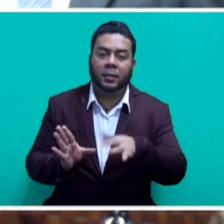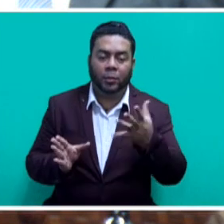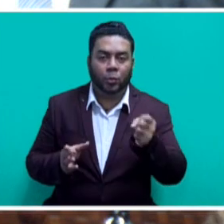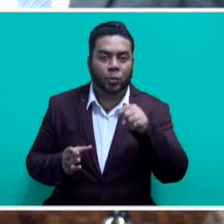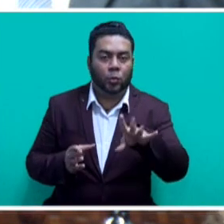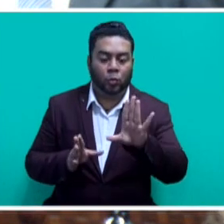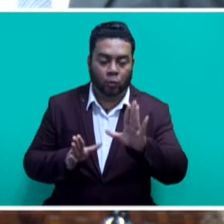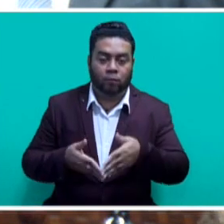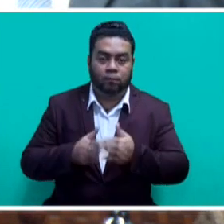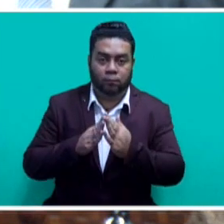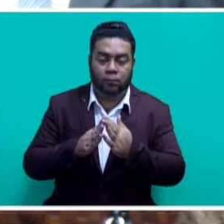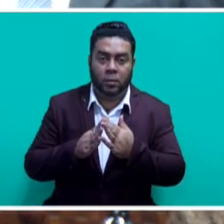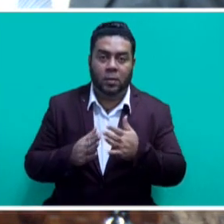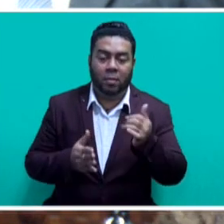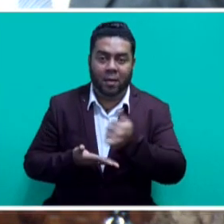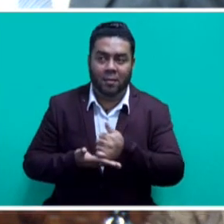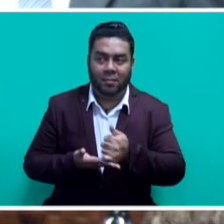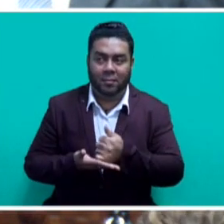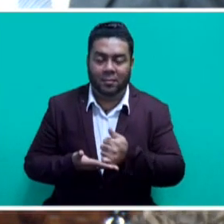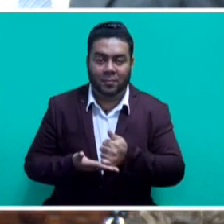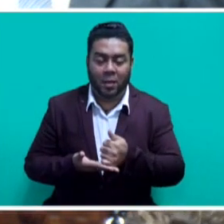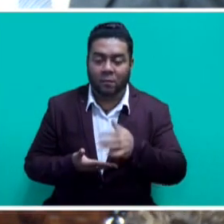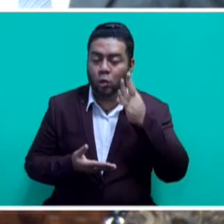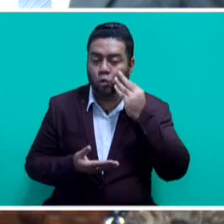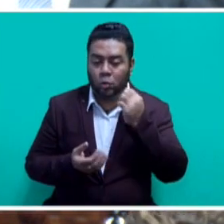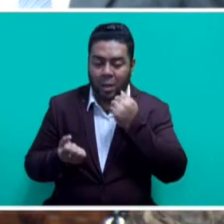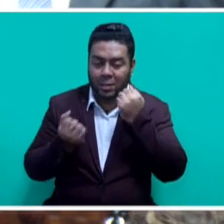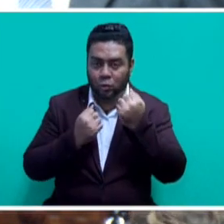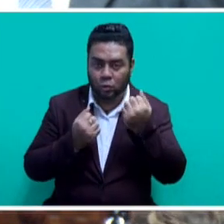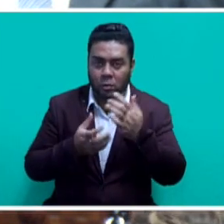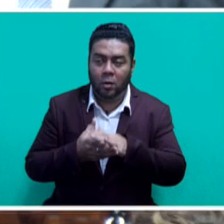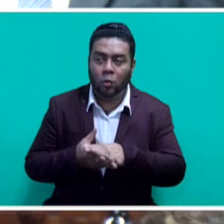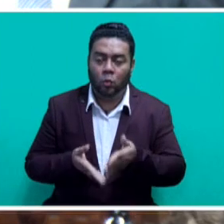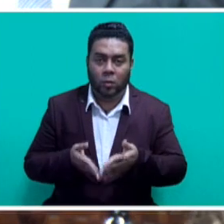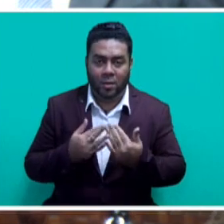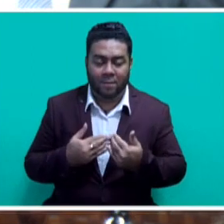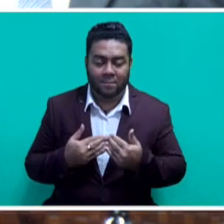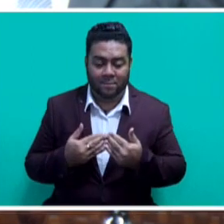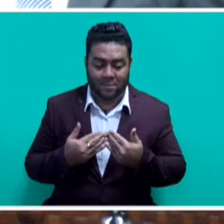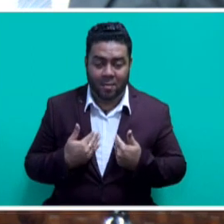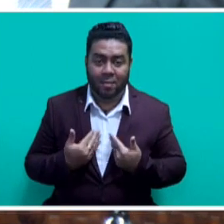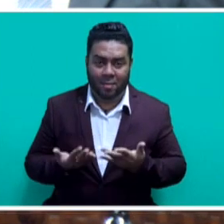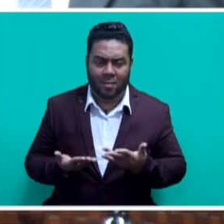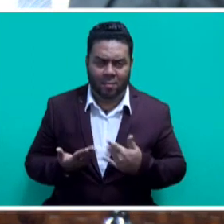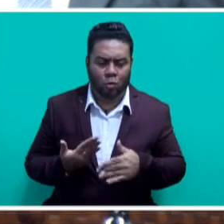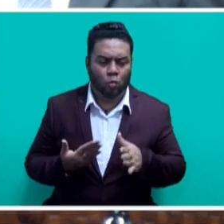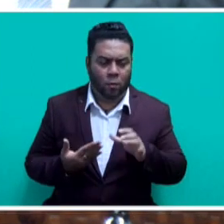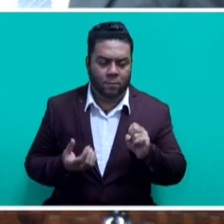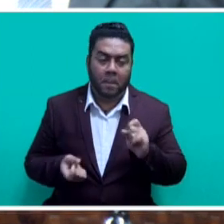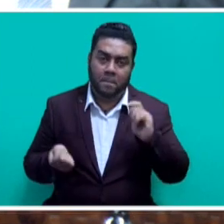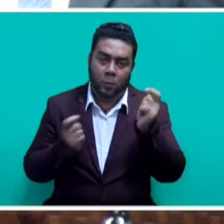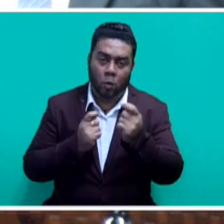to formulate the act and act in the sugar industry, to give the industry a cutting edge, to bring about sweeping